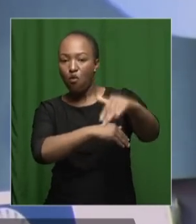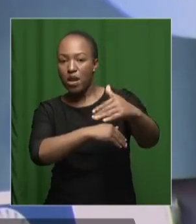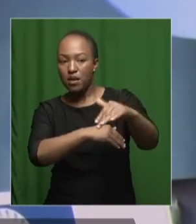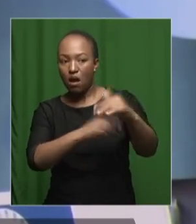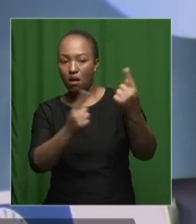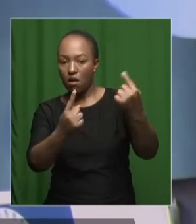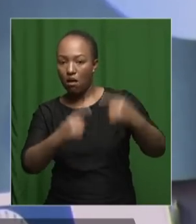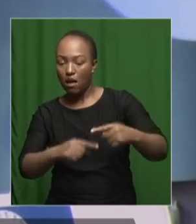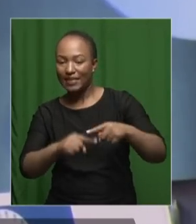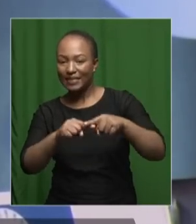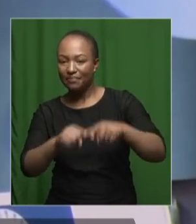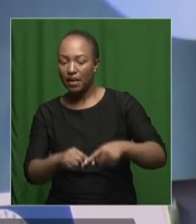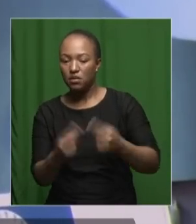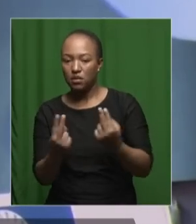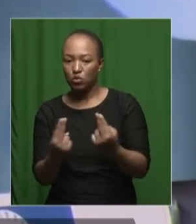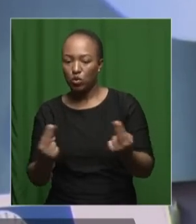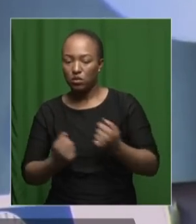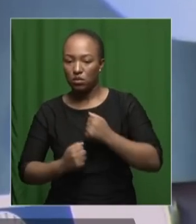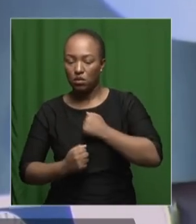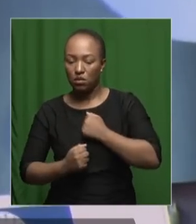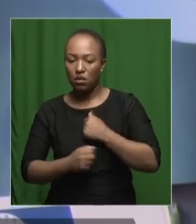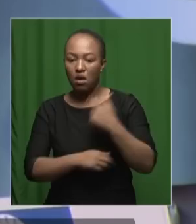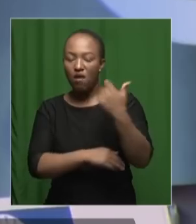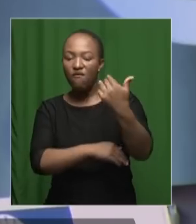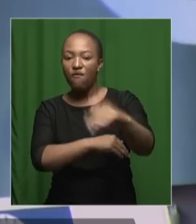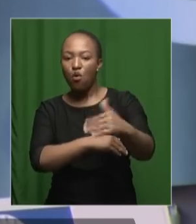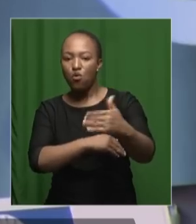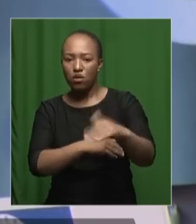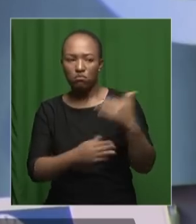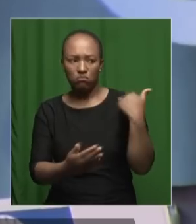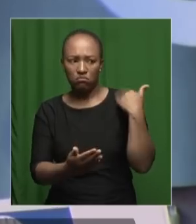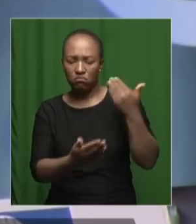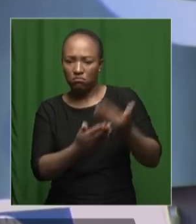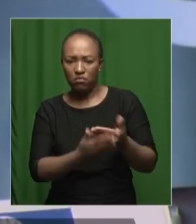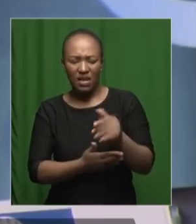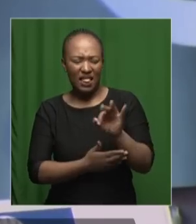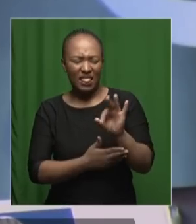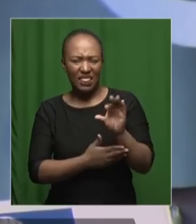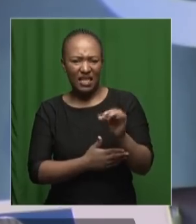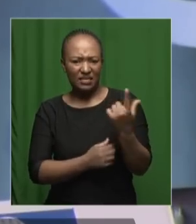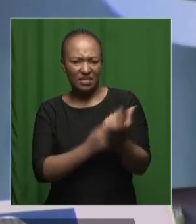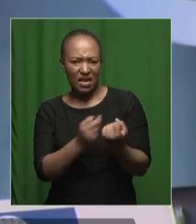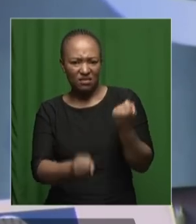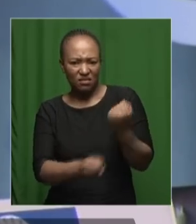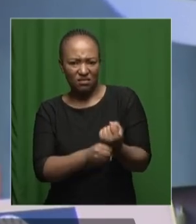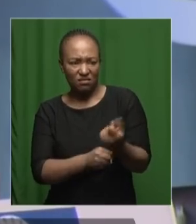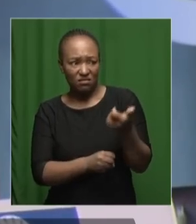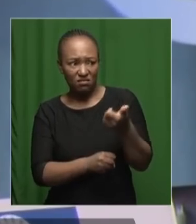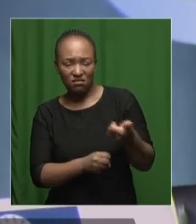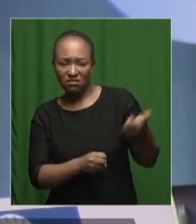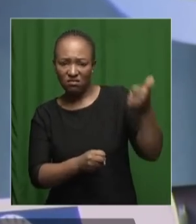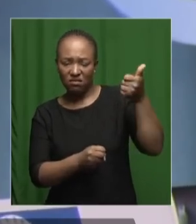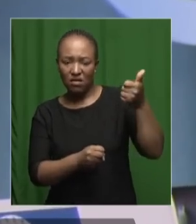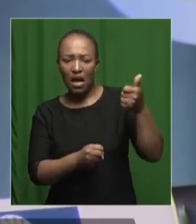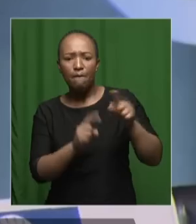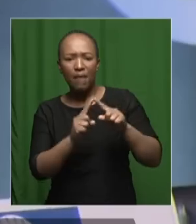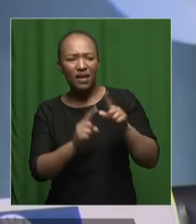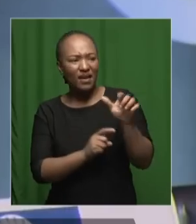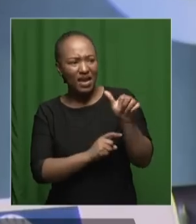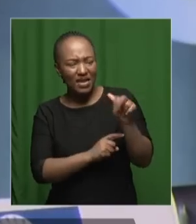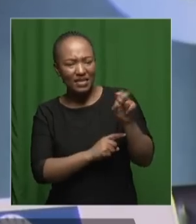resources. But as far as I remember, foreigners have not been in charge for the last 30 years. It's the ANC that has depleted our